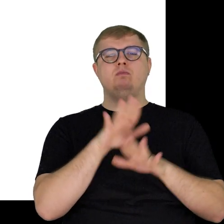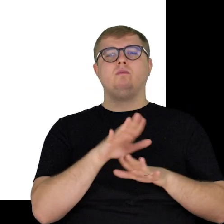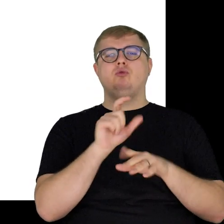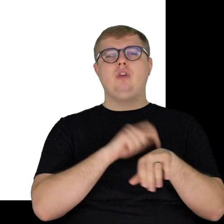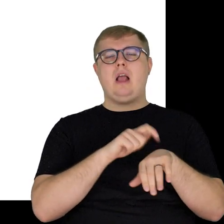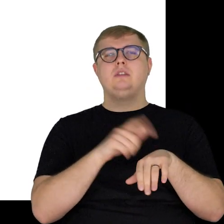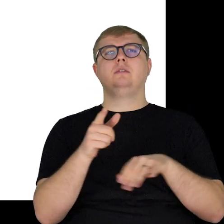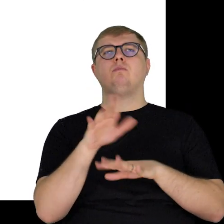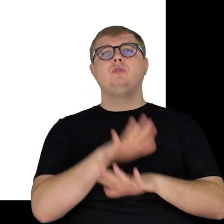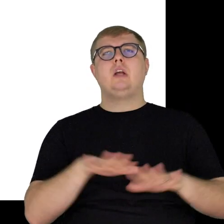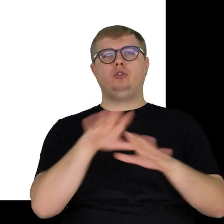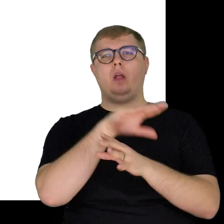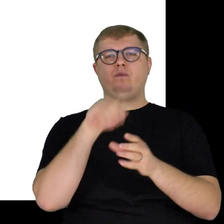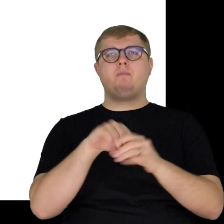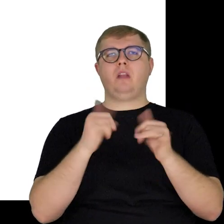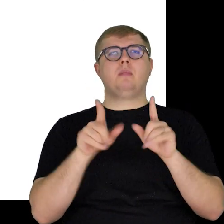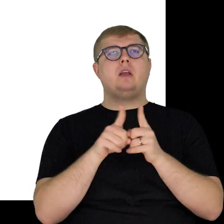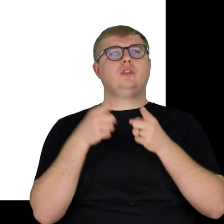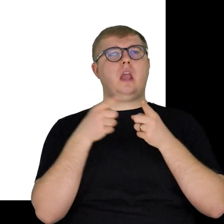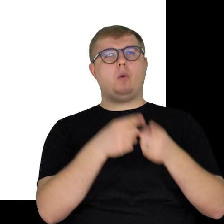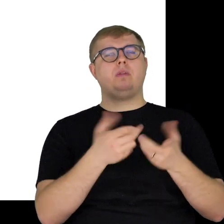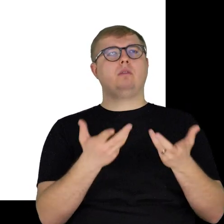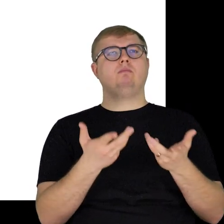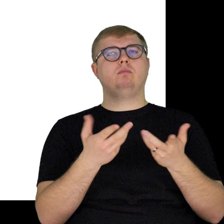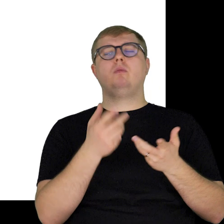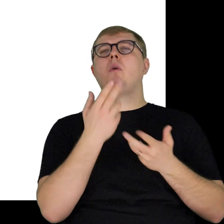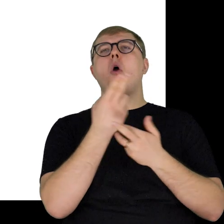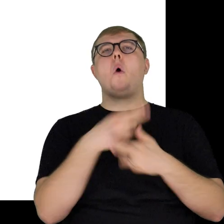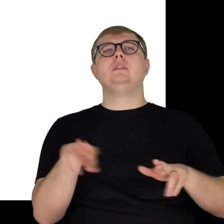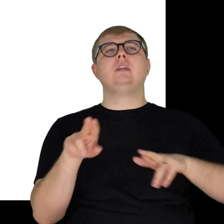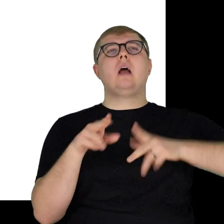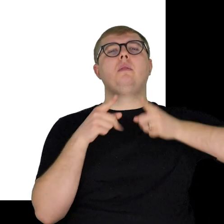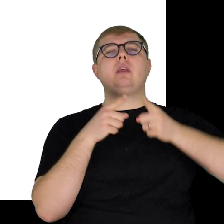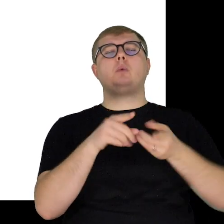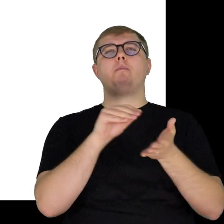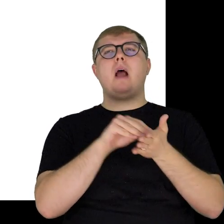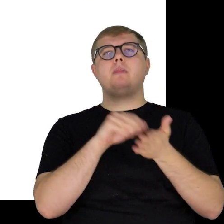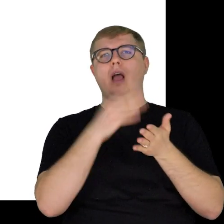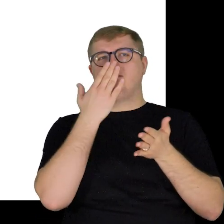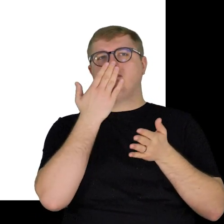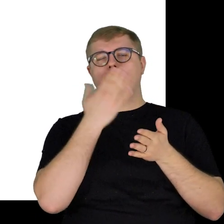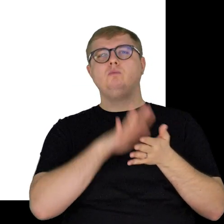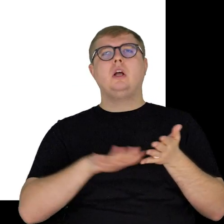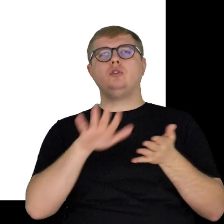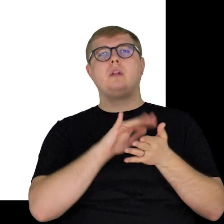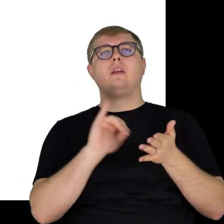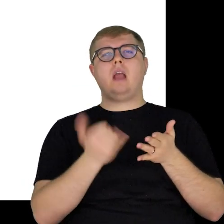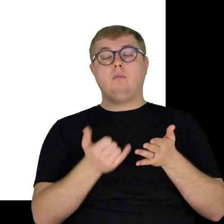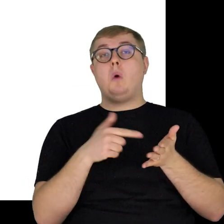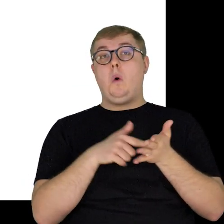of discursive practices that are kind of materialized in these spaces? This is a kind of question that we want to